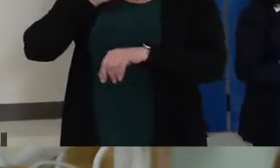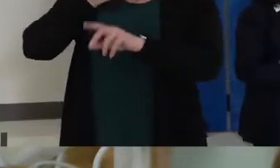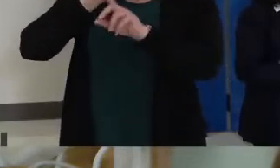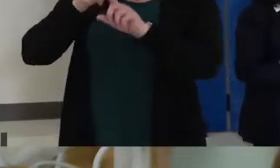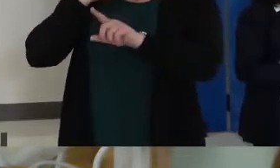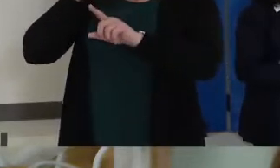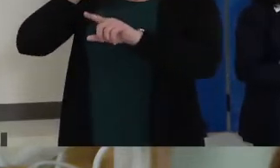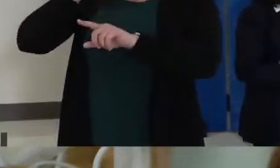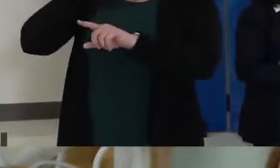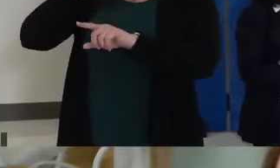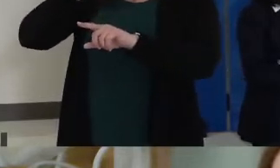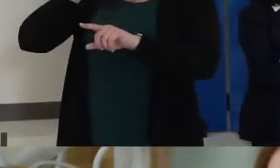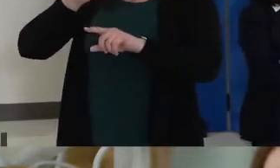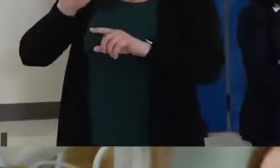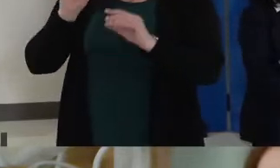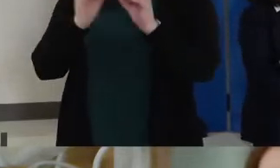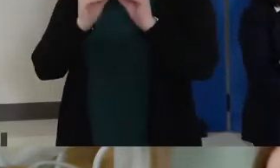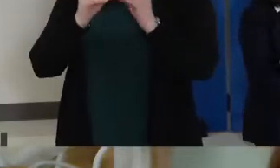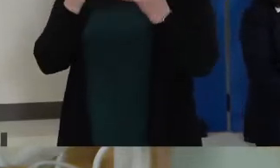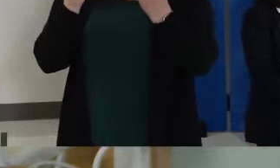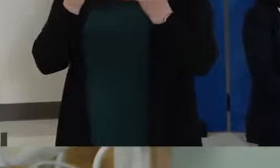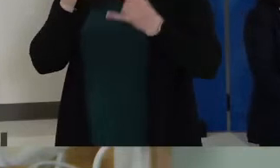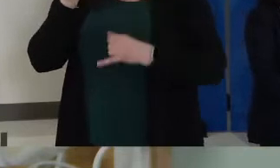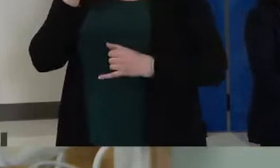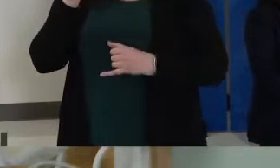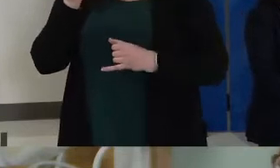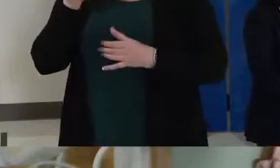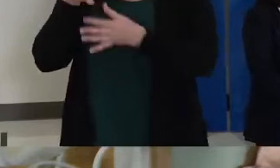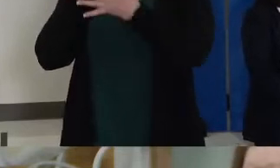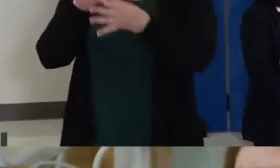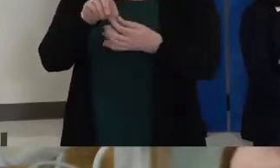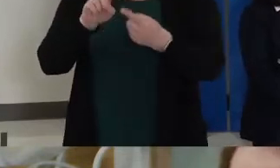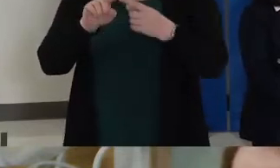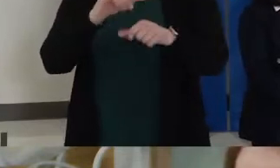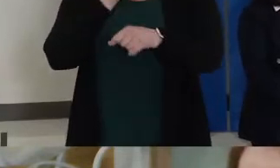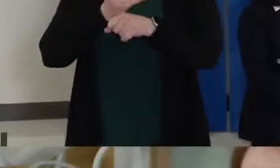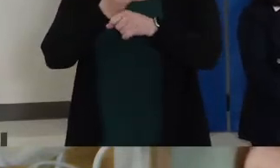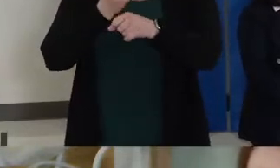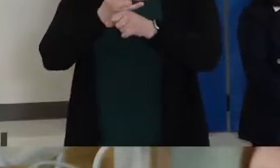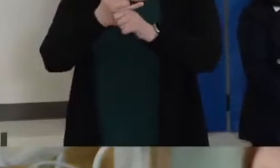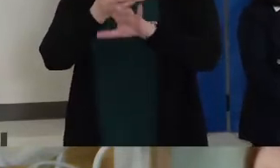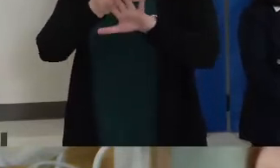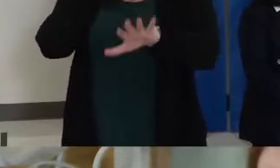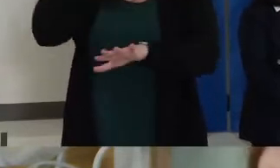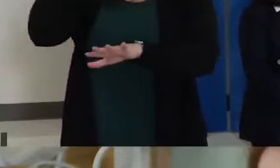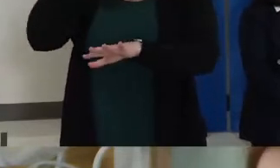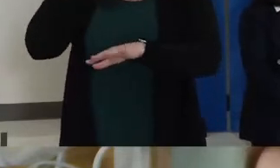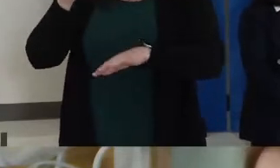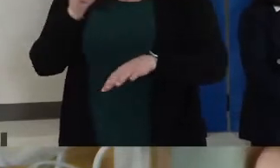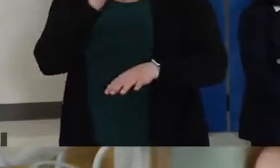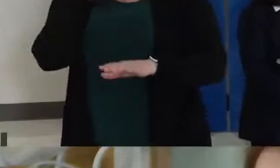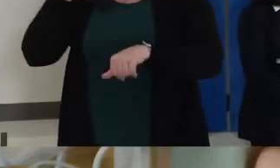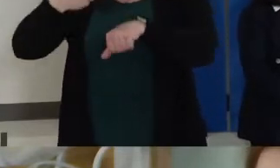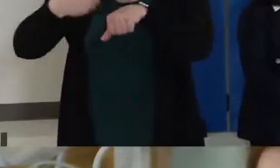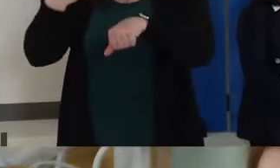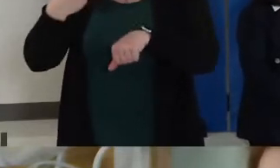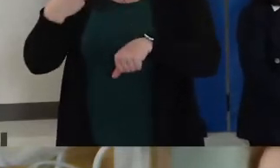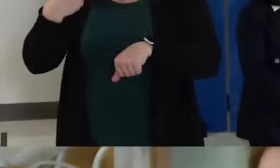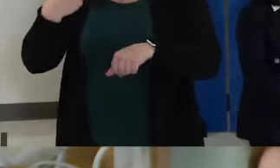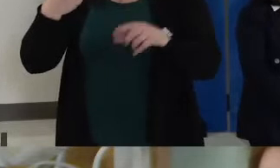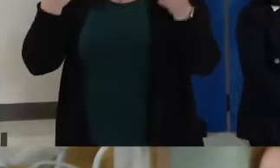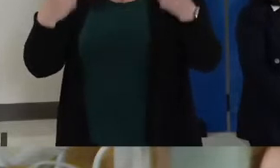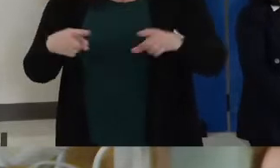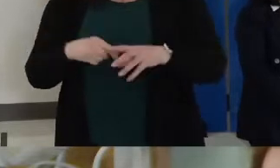more contemporary histories as it relates to deinstitutionalization, but this was not one single act that